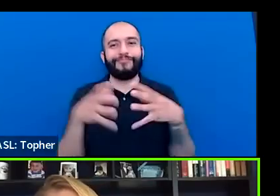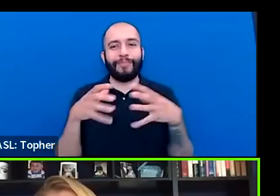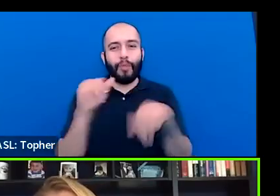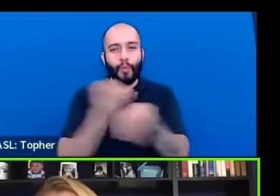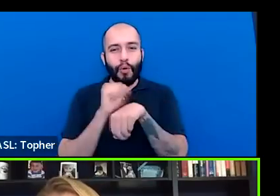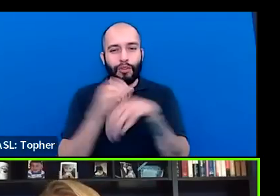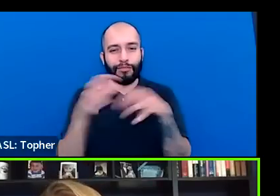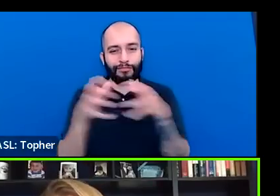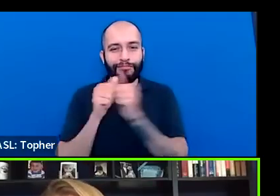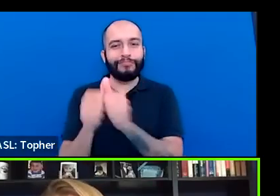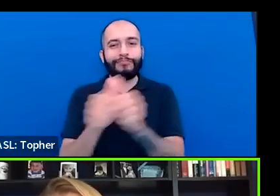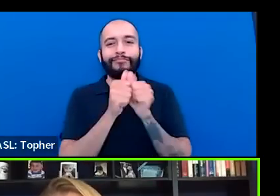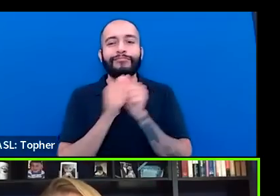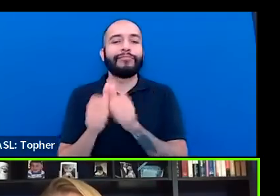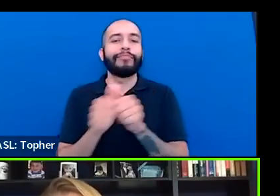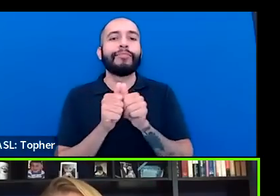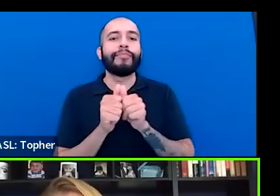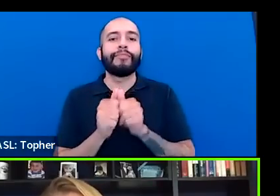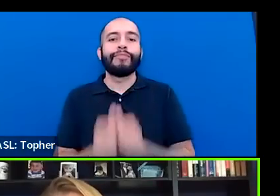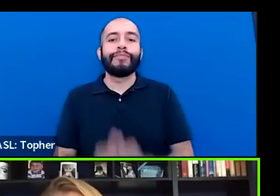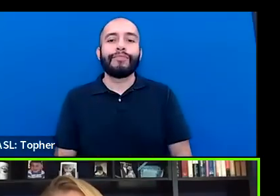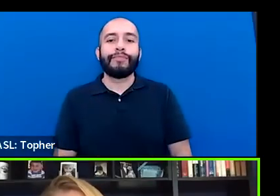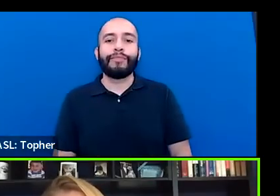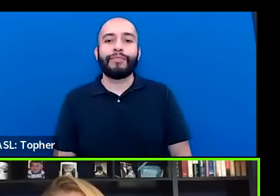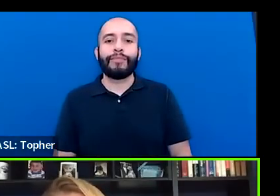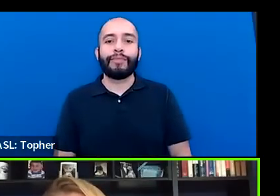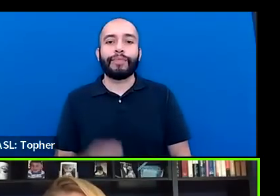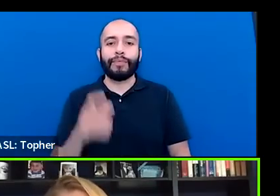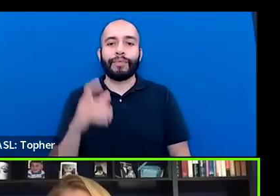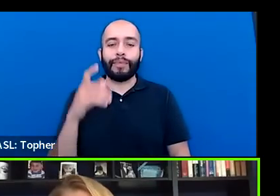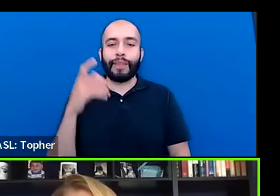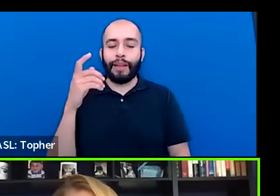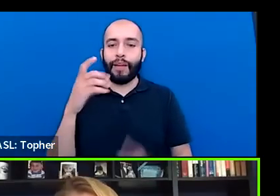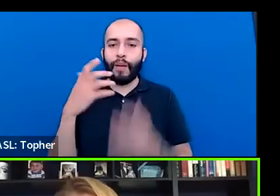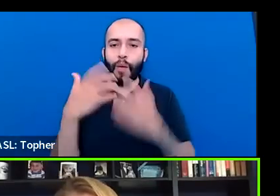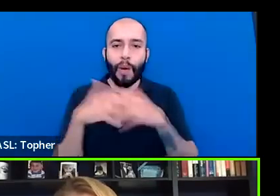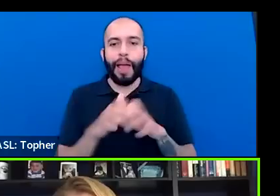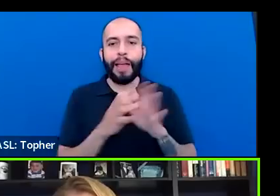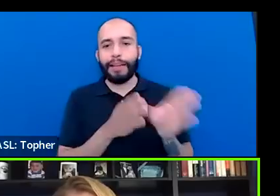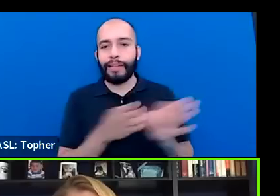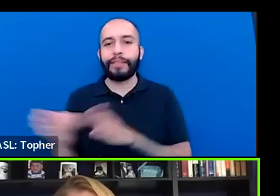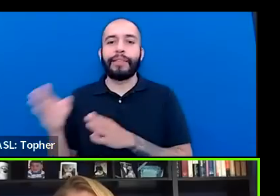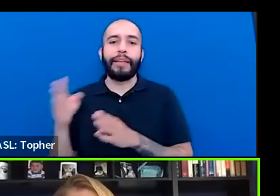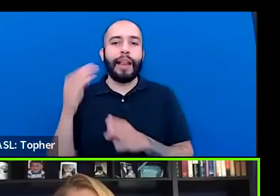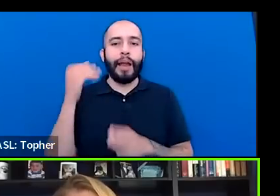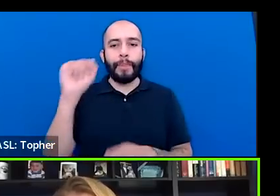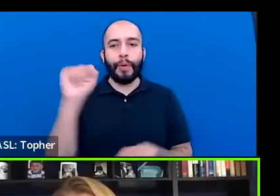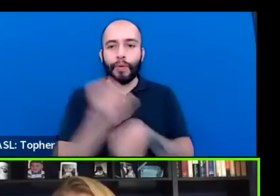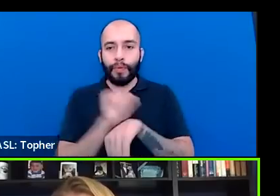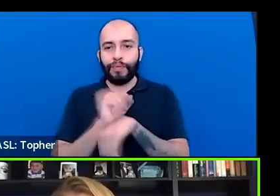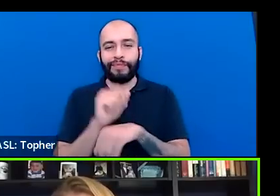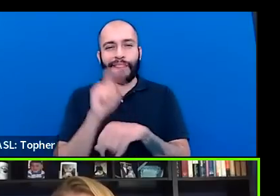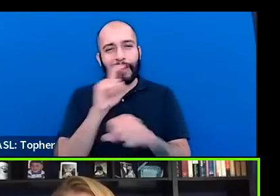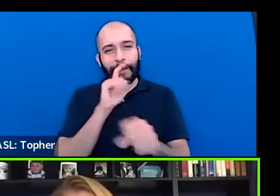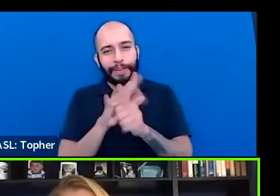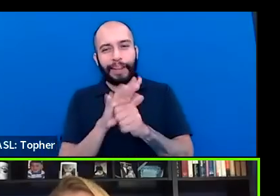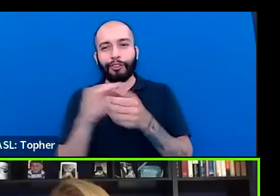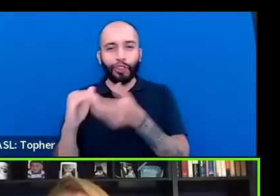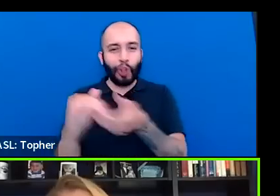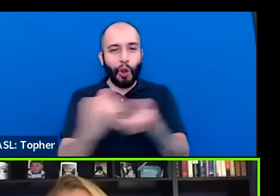solidarity, we are this close to that tipping point of saying to the chamber, to the business